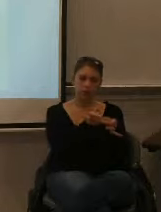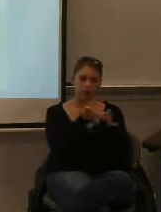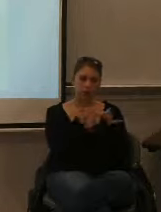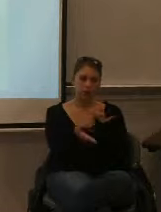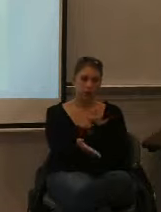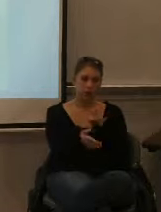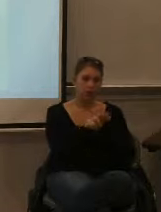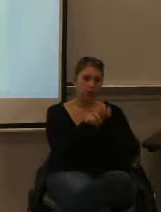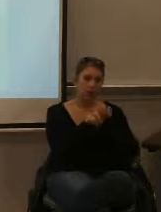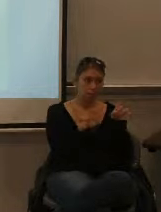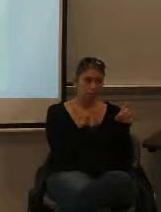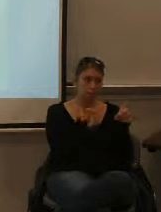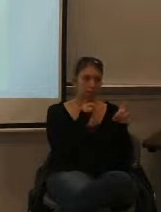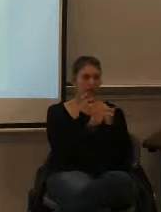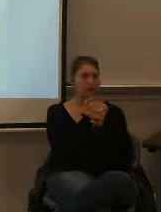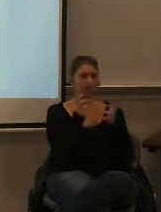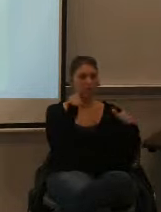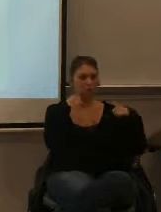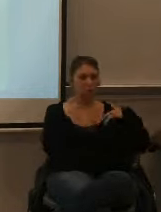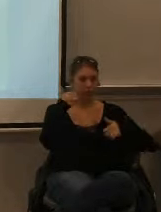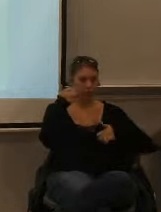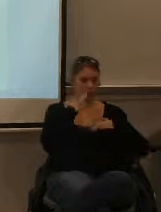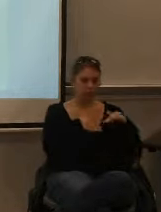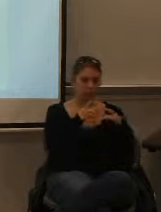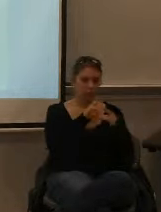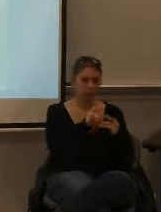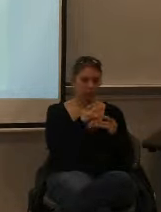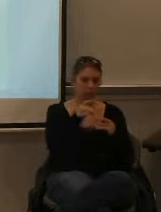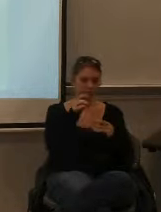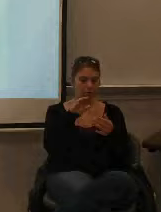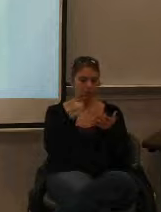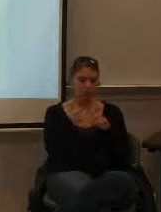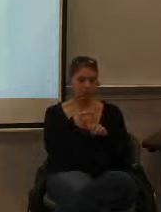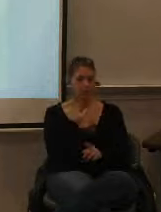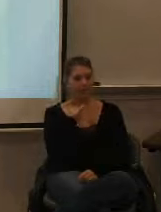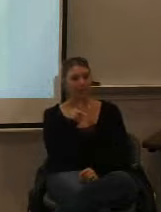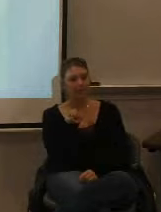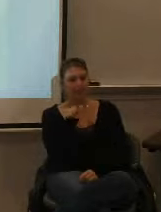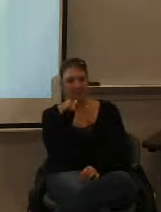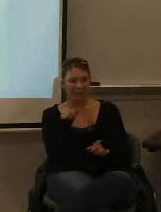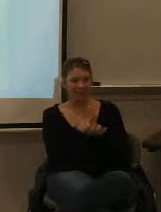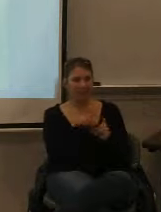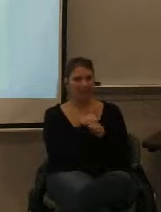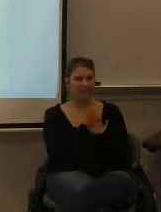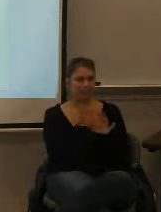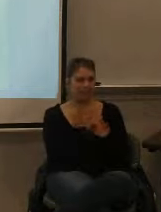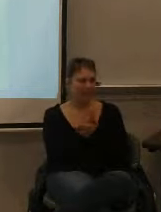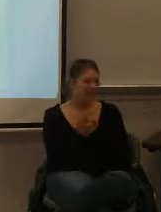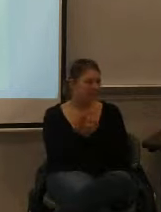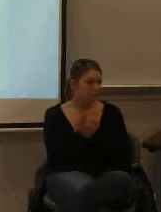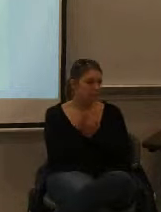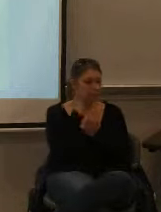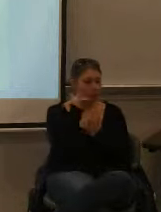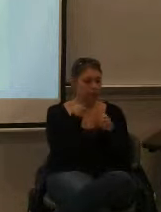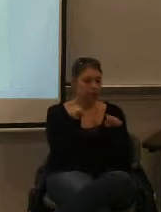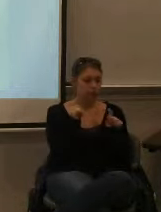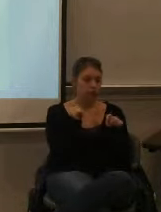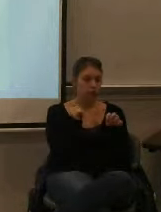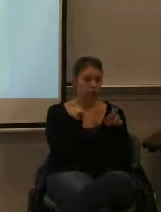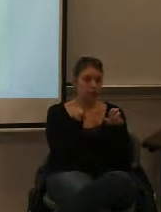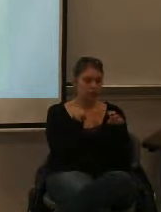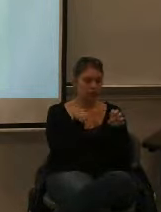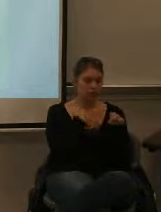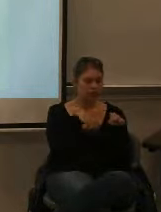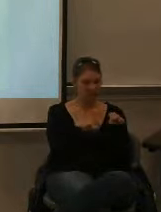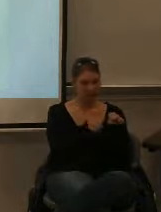there, although it's a lot noisier than the relationship is in lakes. It's not nearly as clean. And that's because streams have other things like floods